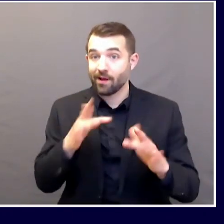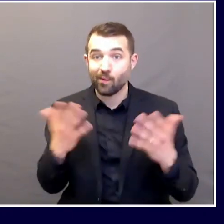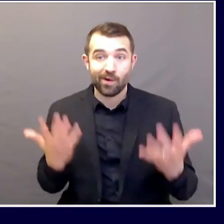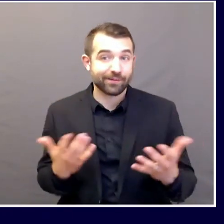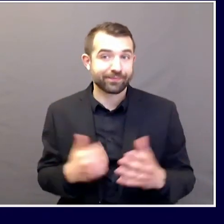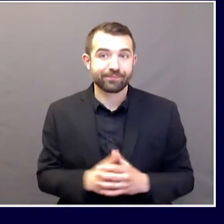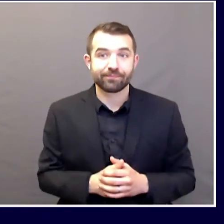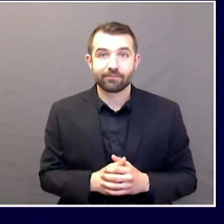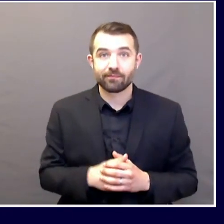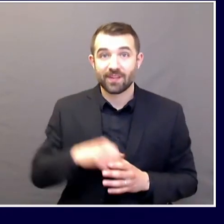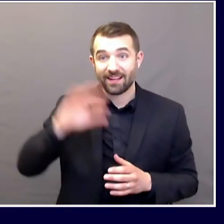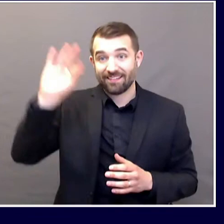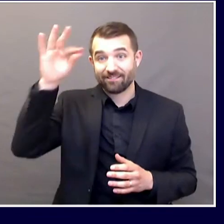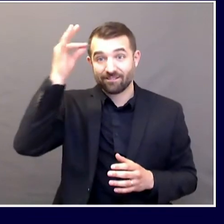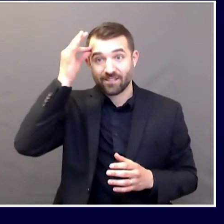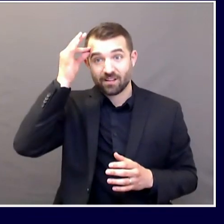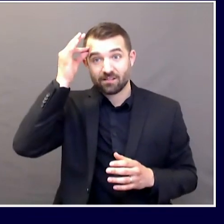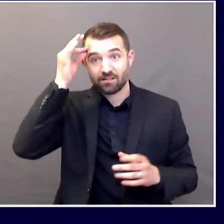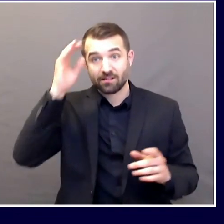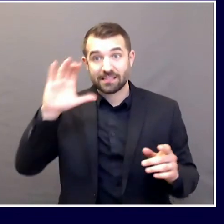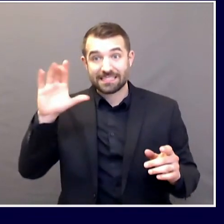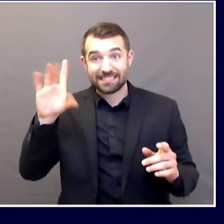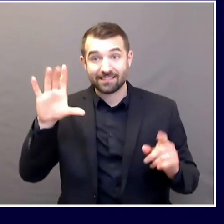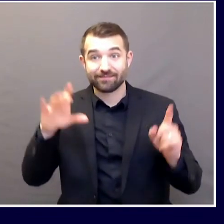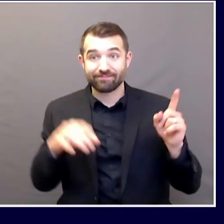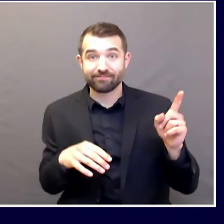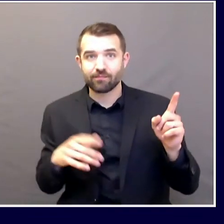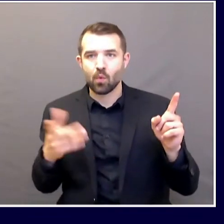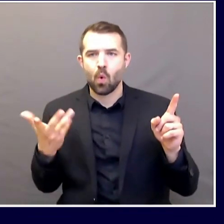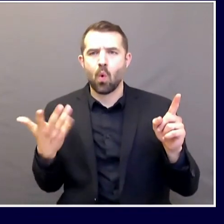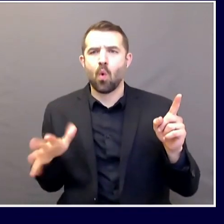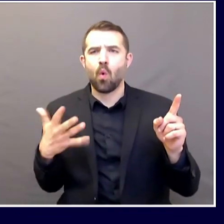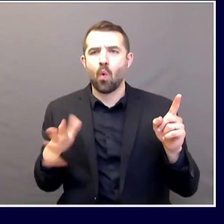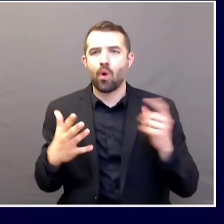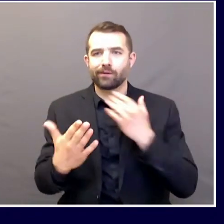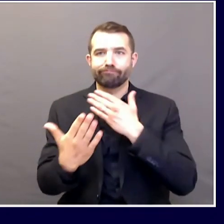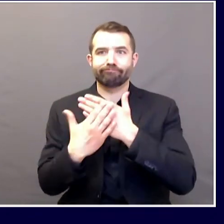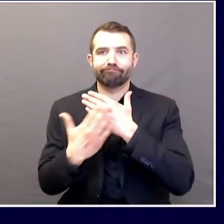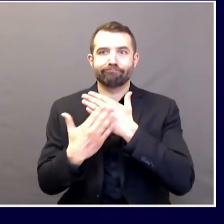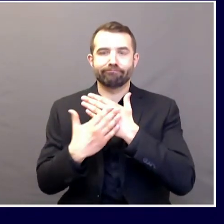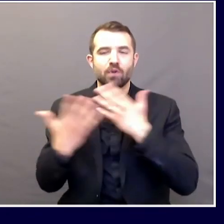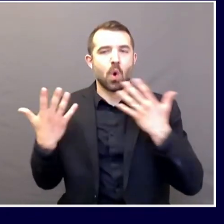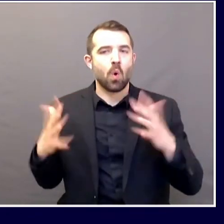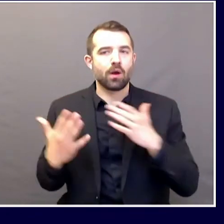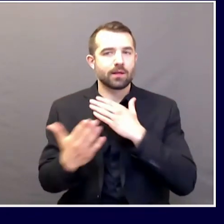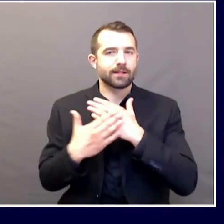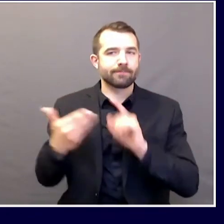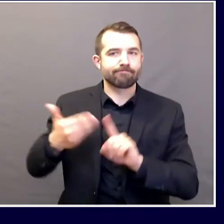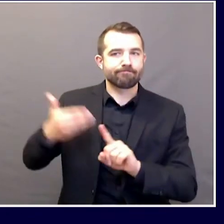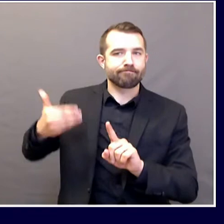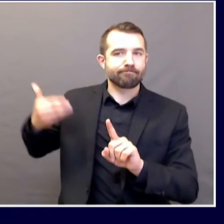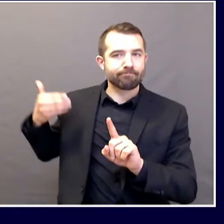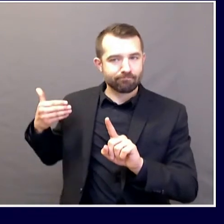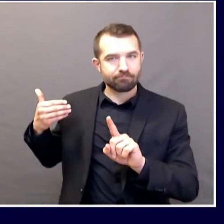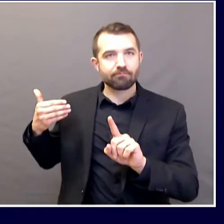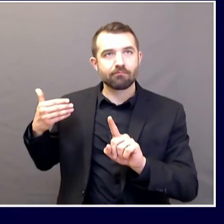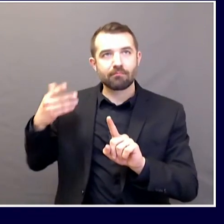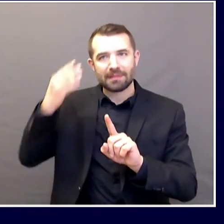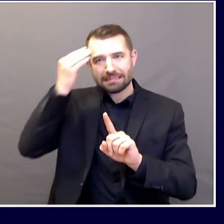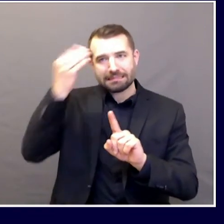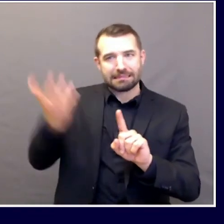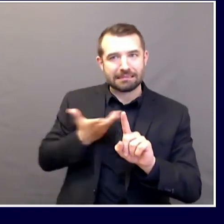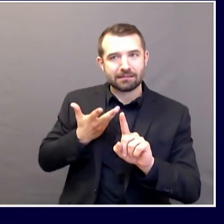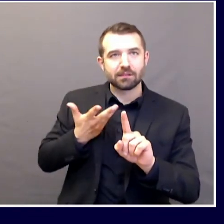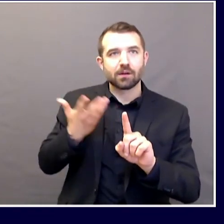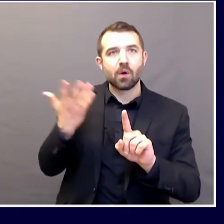at the federal level have signaled to us starting in early March. They gave us a preview of what the month's vaccine